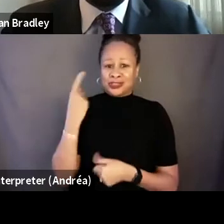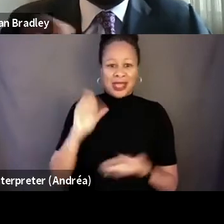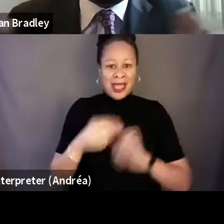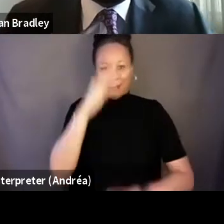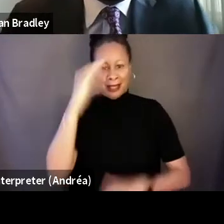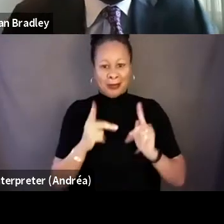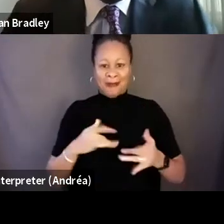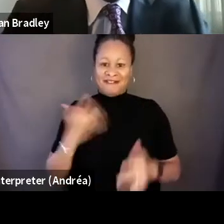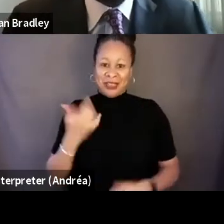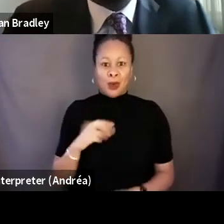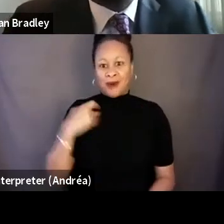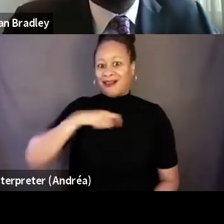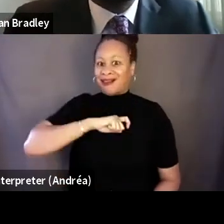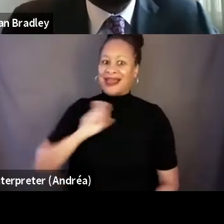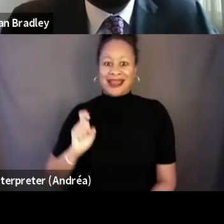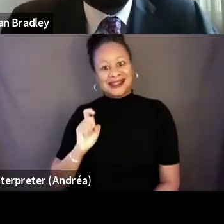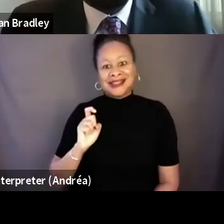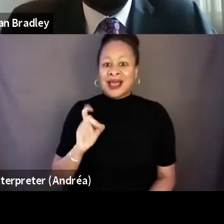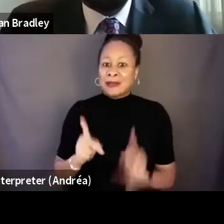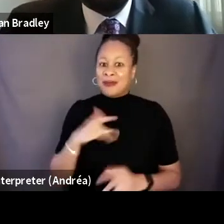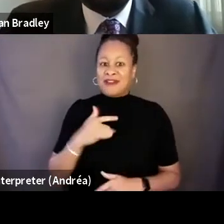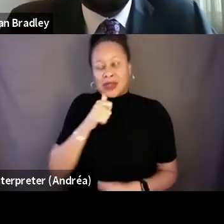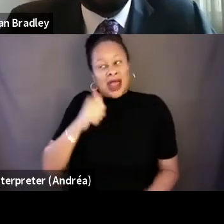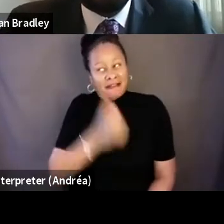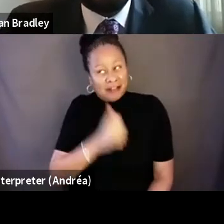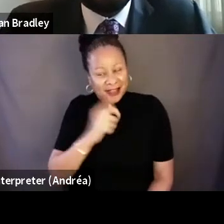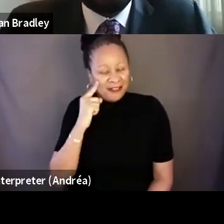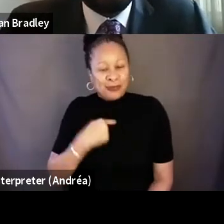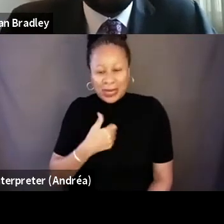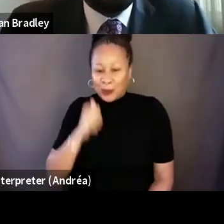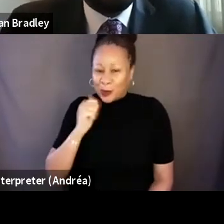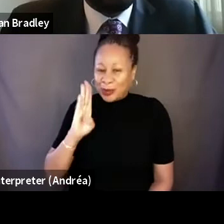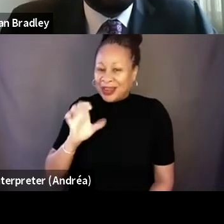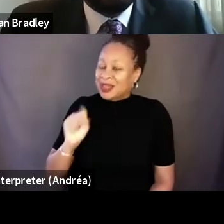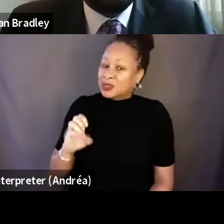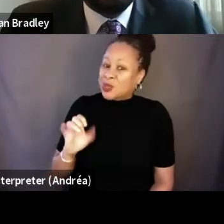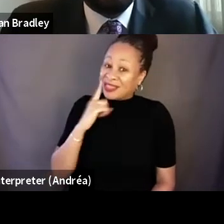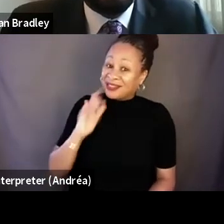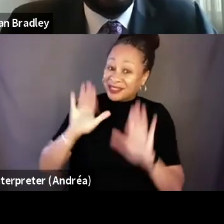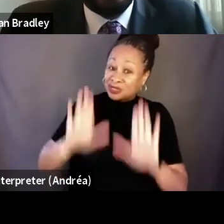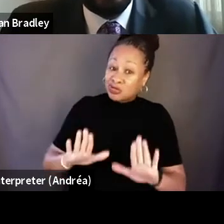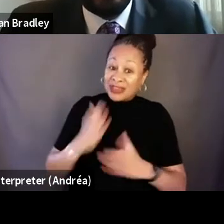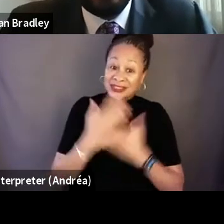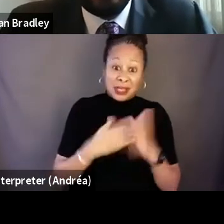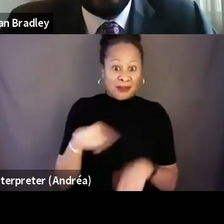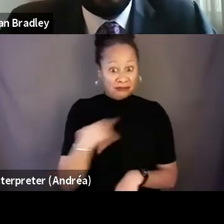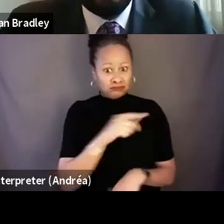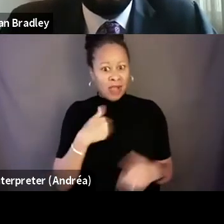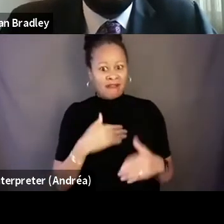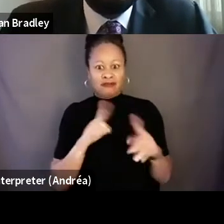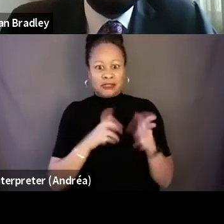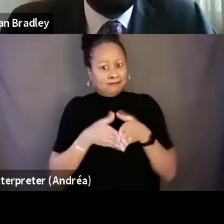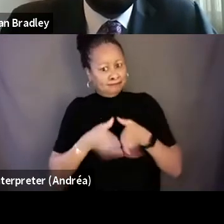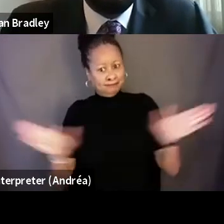feel or Latinx folks. Not every day for me. So I think it's great that some of y'all have really like